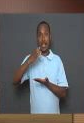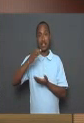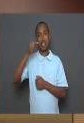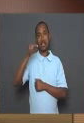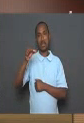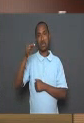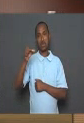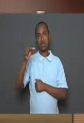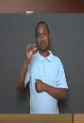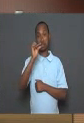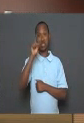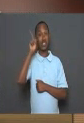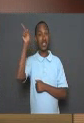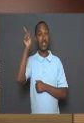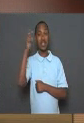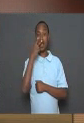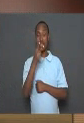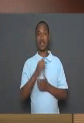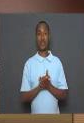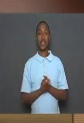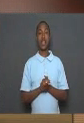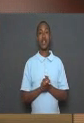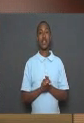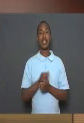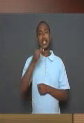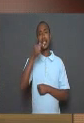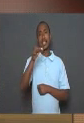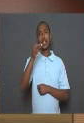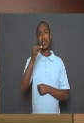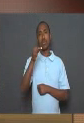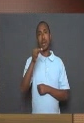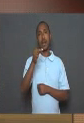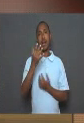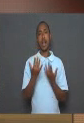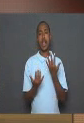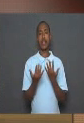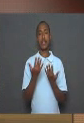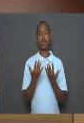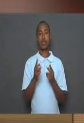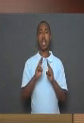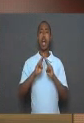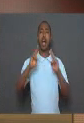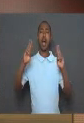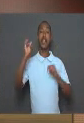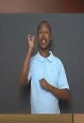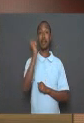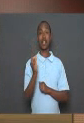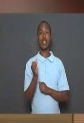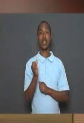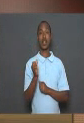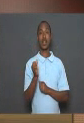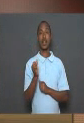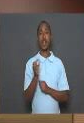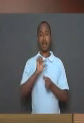test tubes. The test tubes are heated to a high temperature on